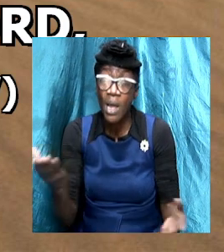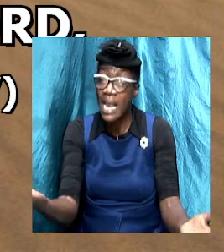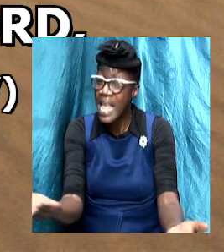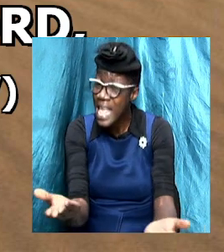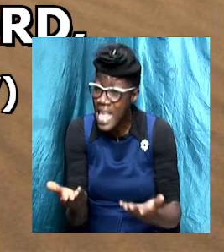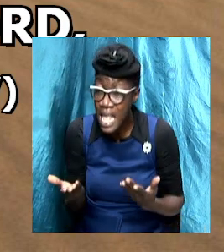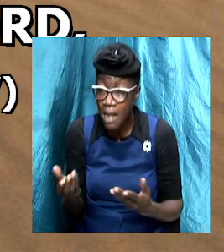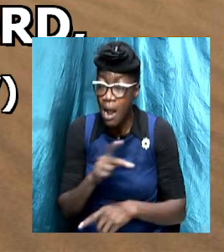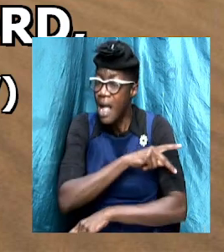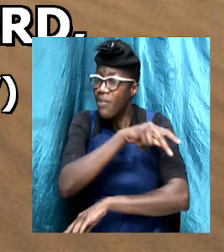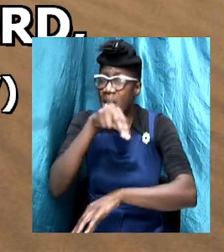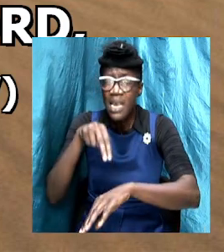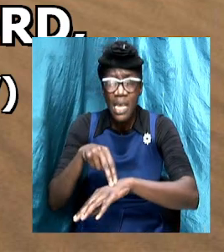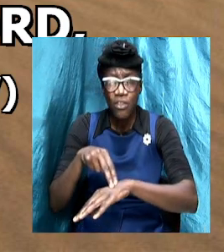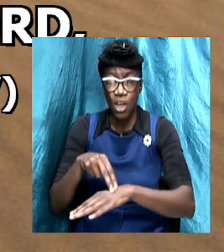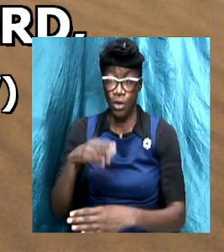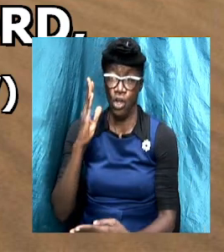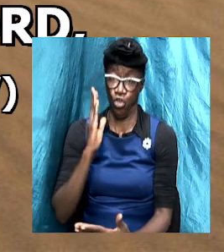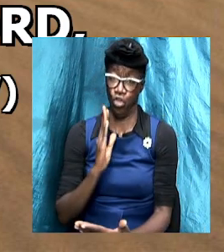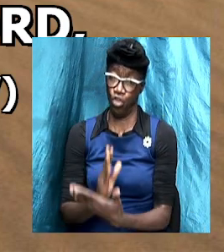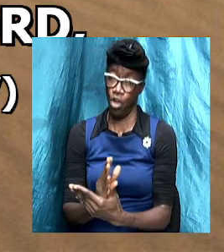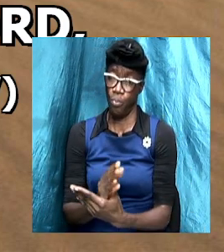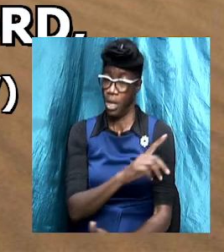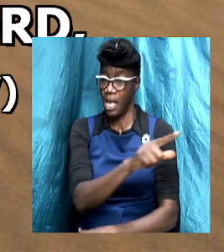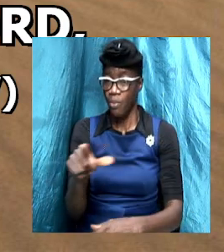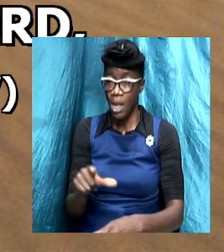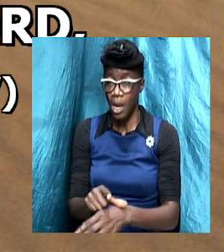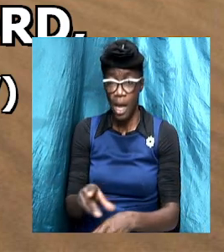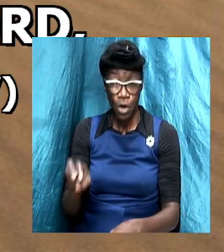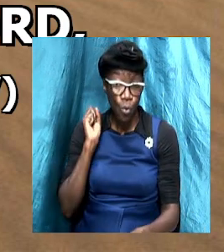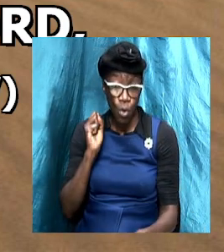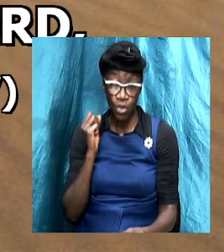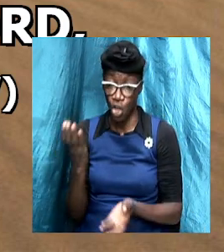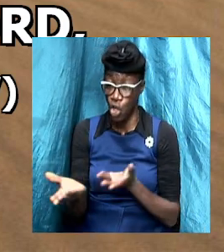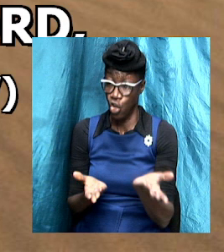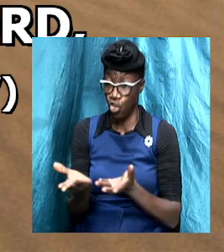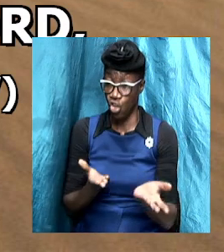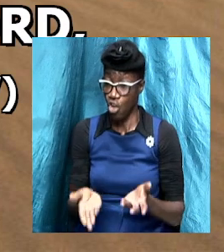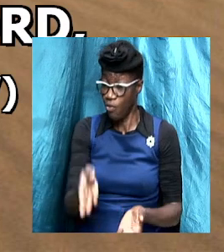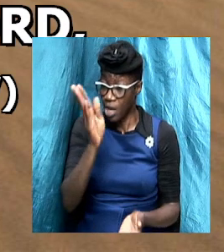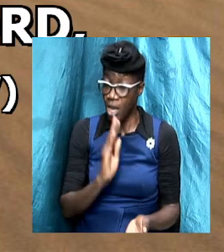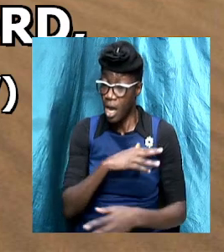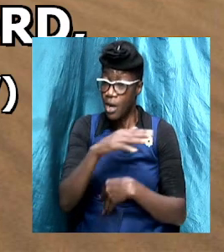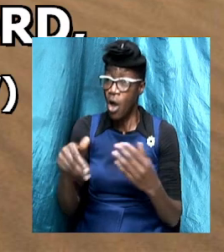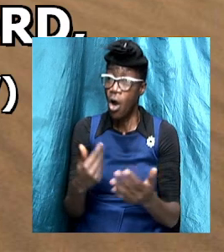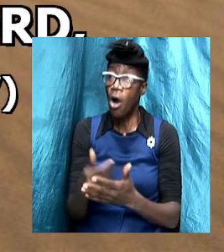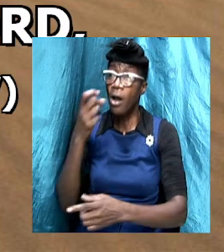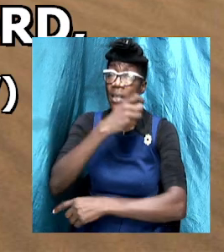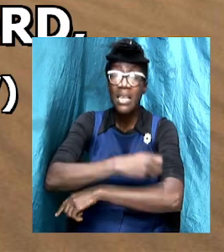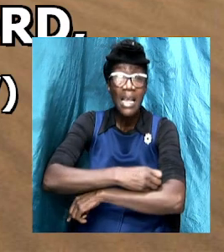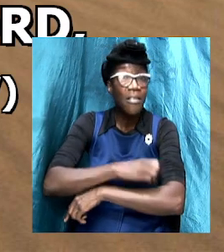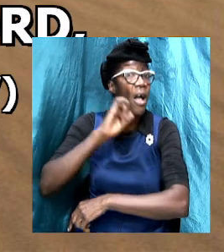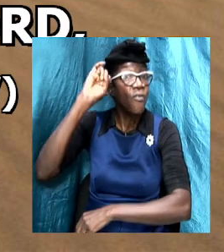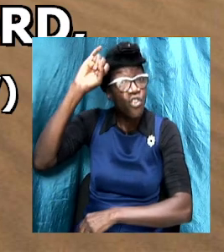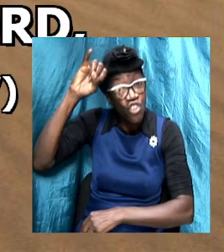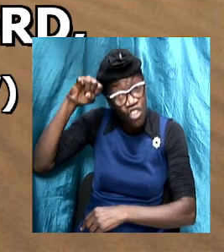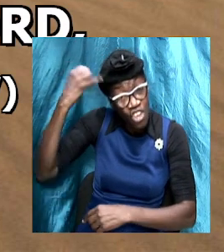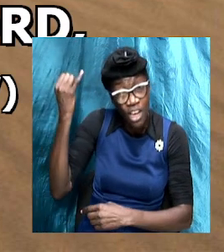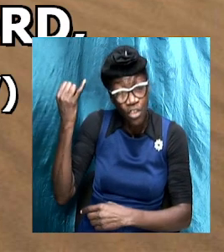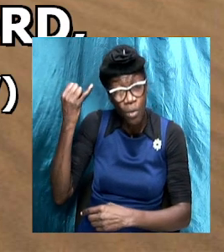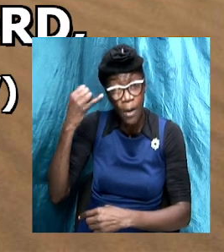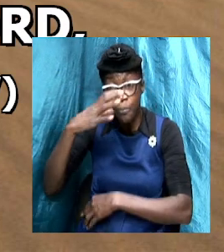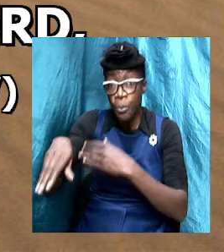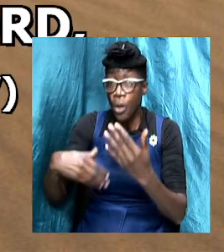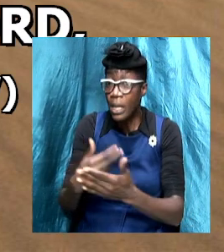settling in their land was serving God all the days of Joshua, all the days of the elders that